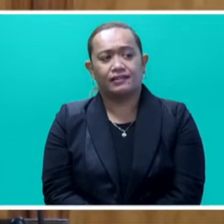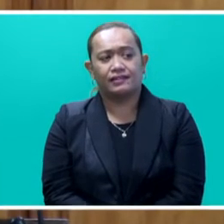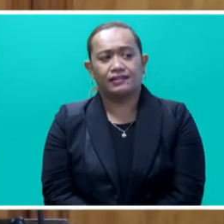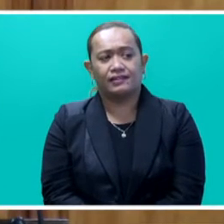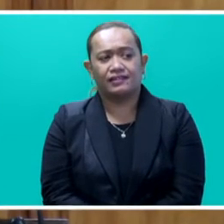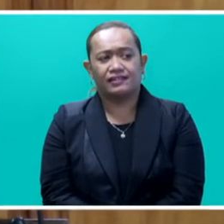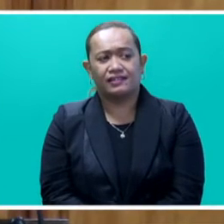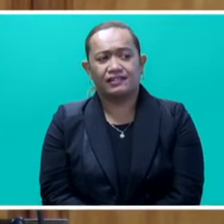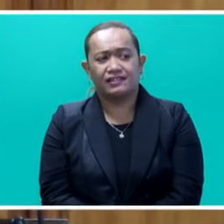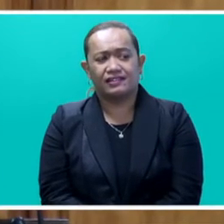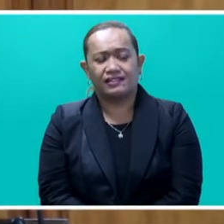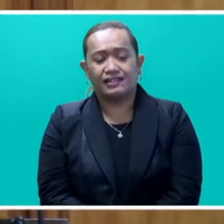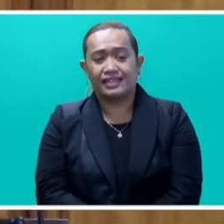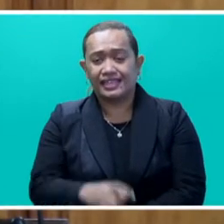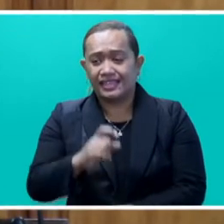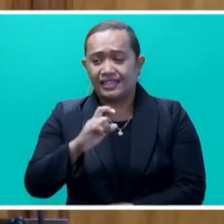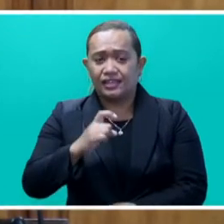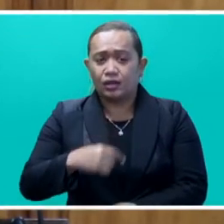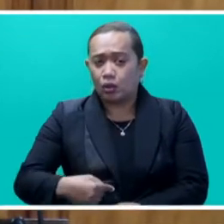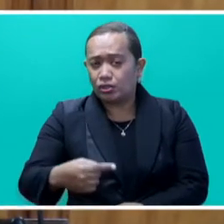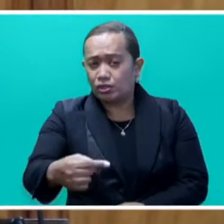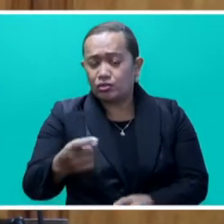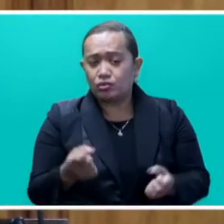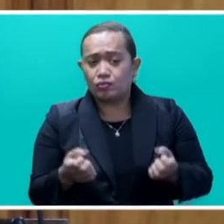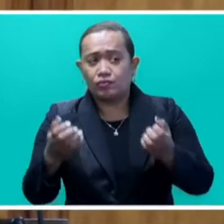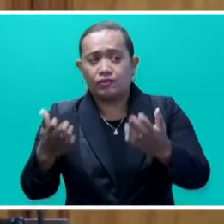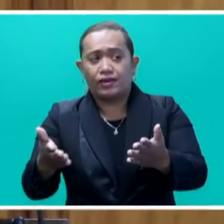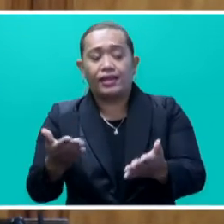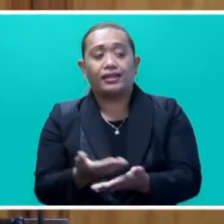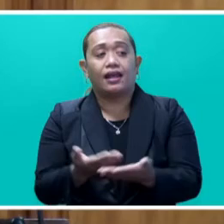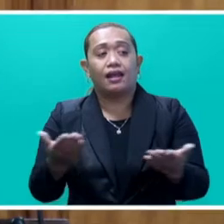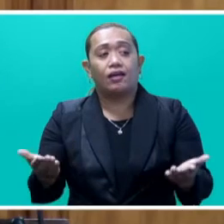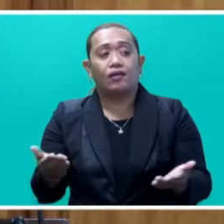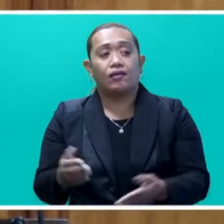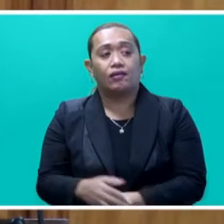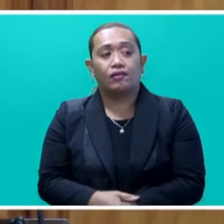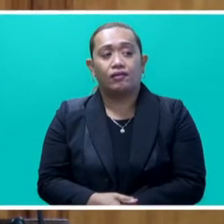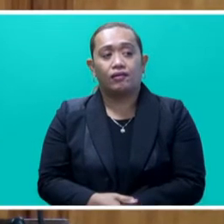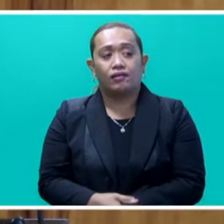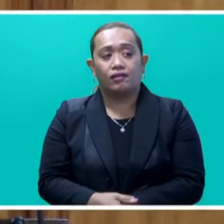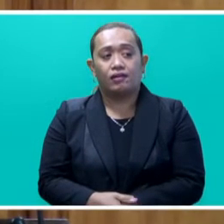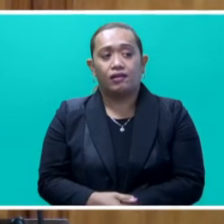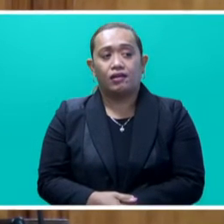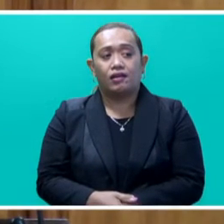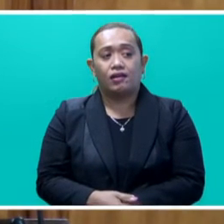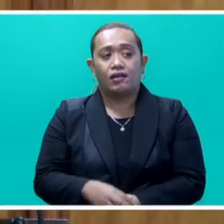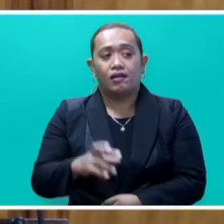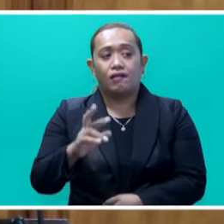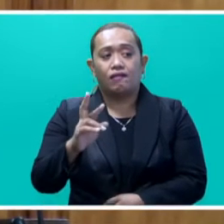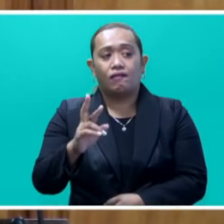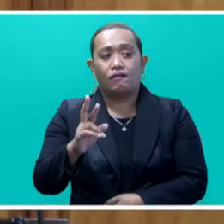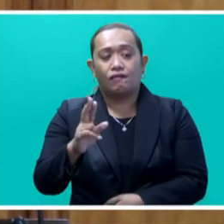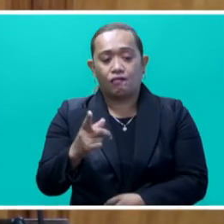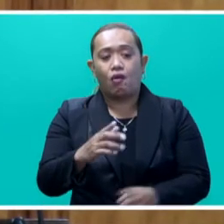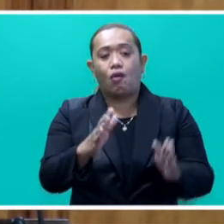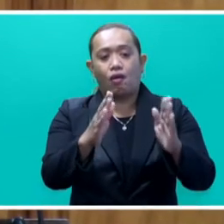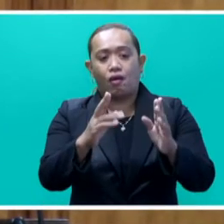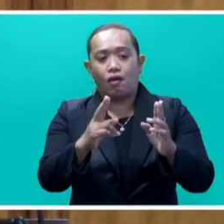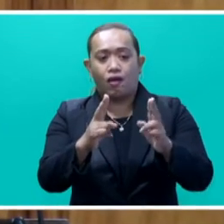It continues to provide significant employment in the rural, peri-urban, and to some extent the urban